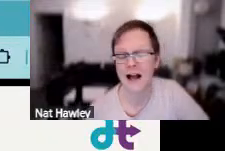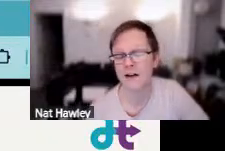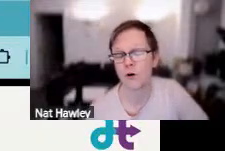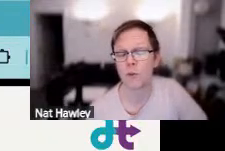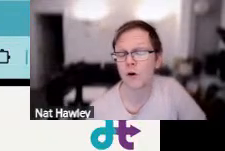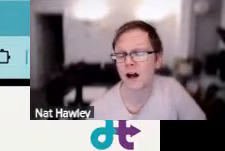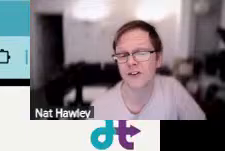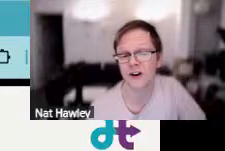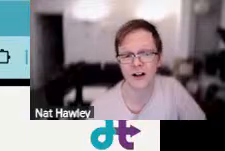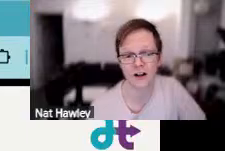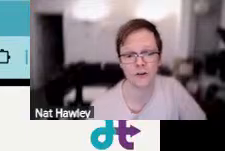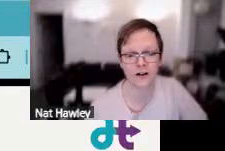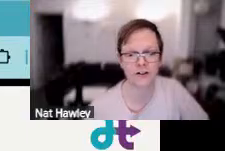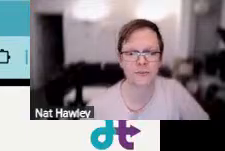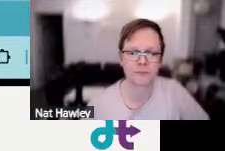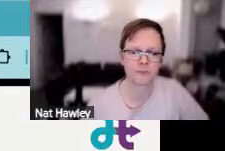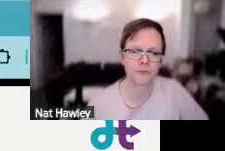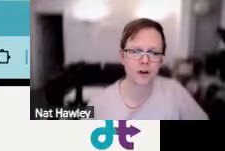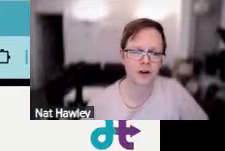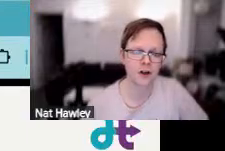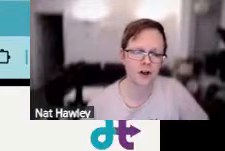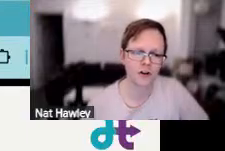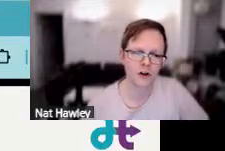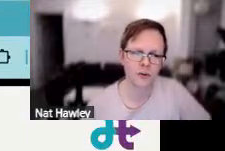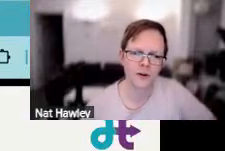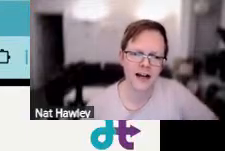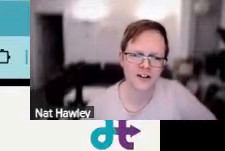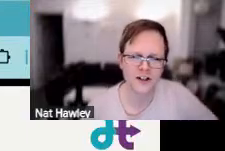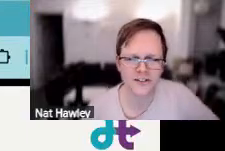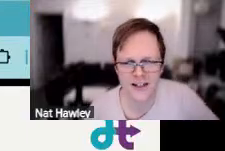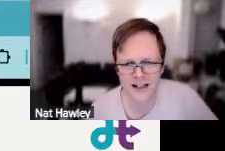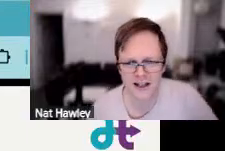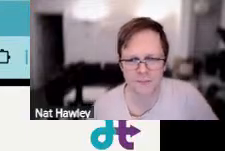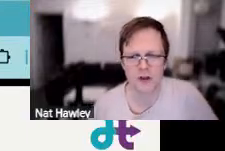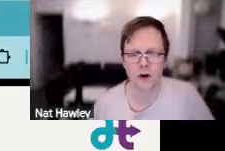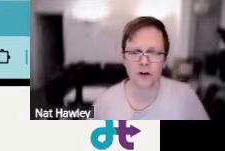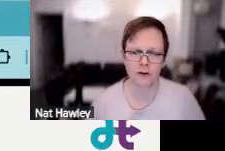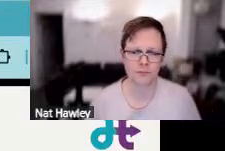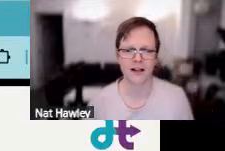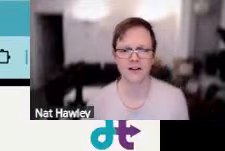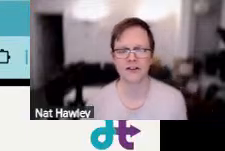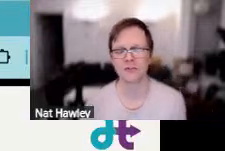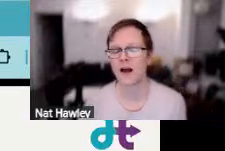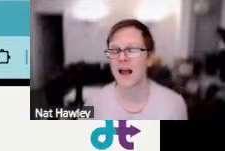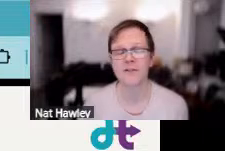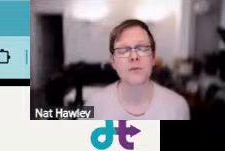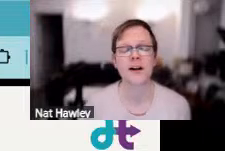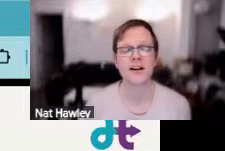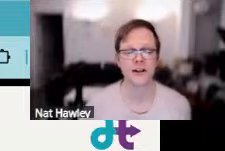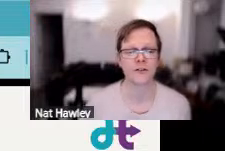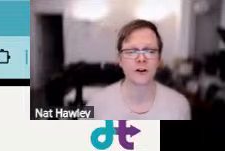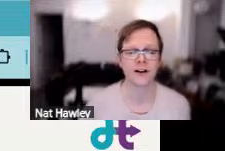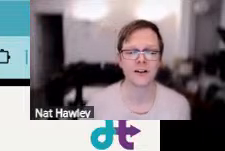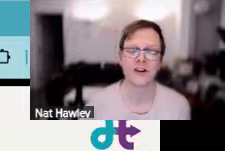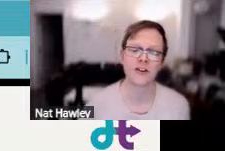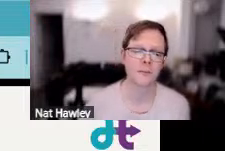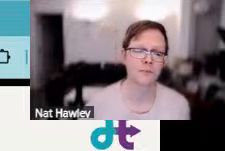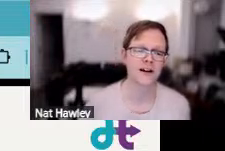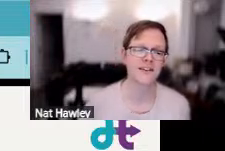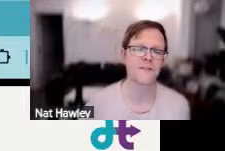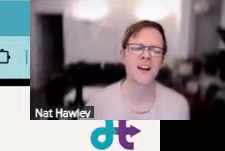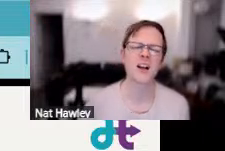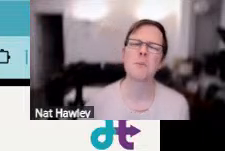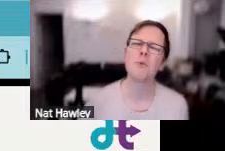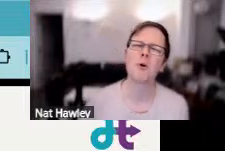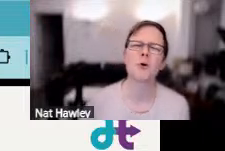will have or will not have a diagnosis. So as you can see here, you've got lots of brains. Every brain is different. Some